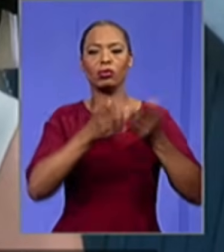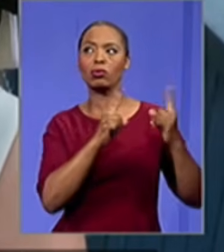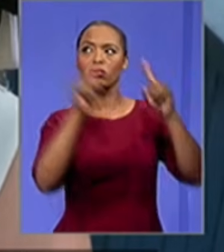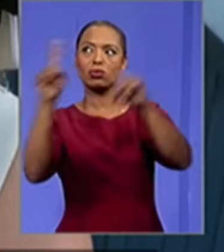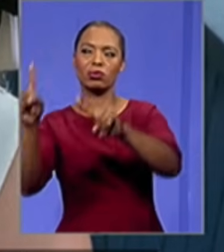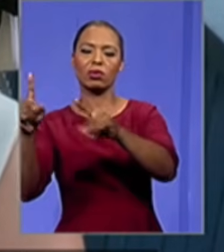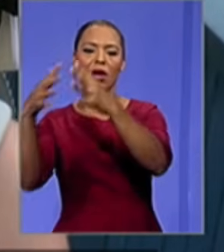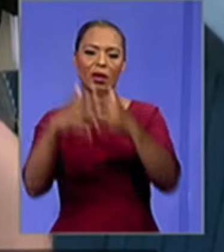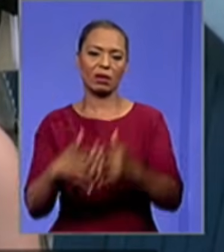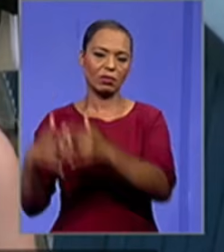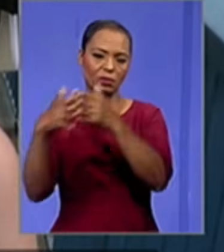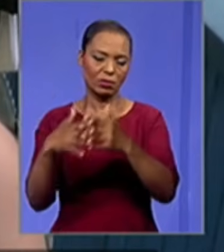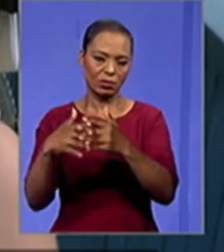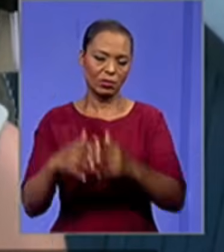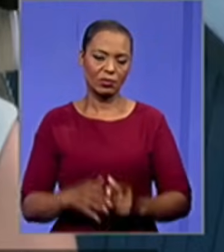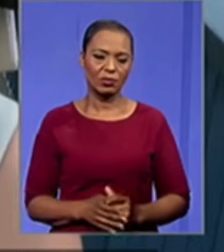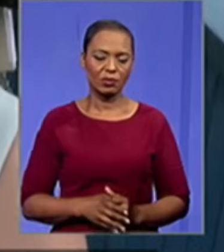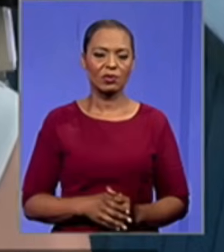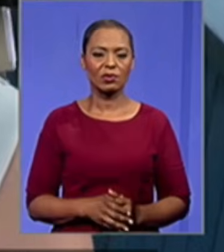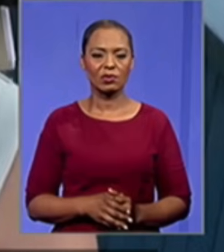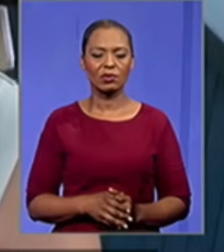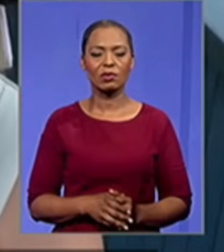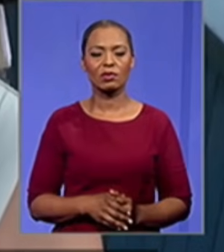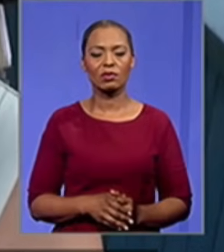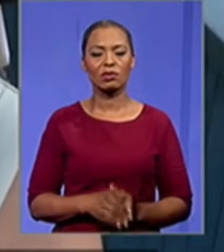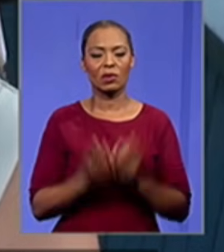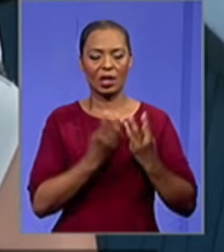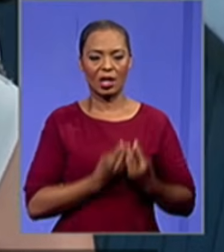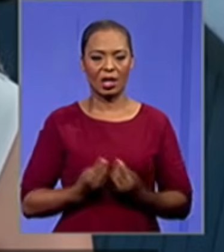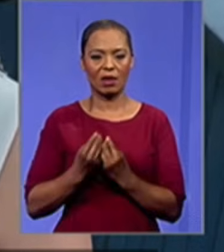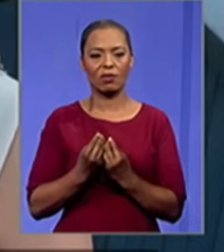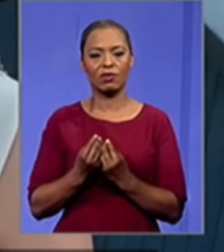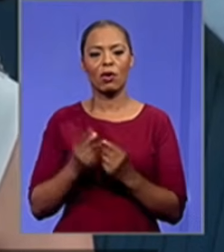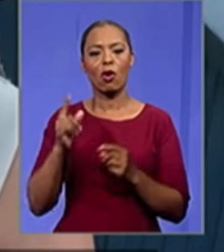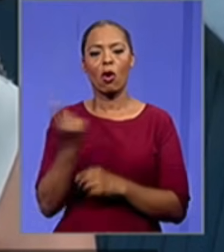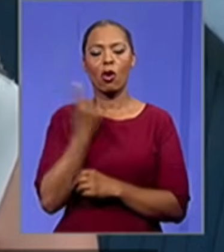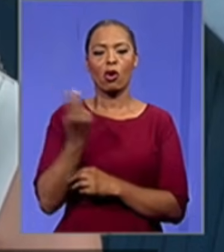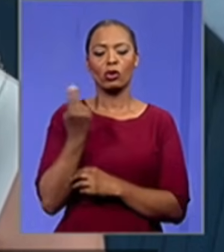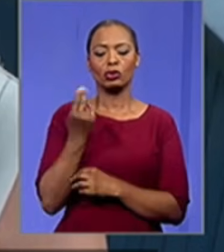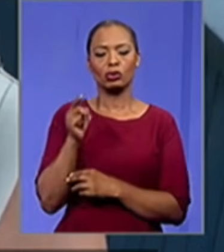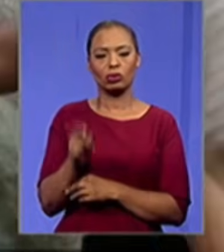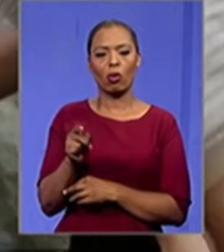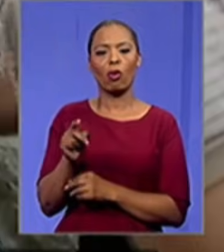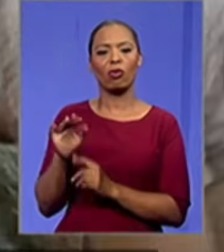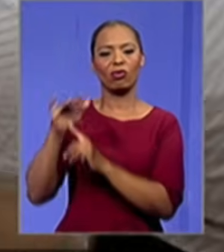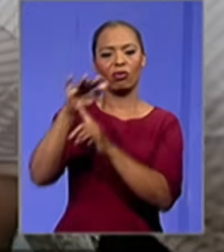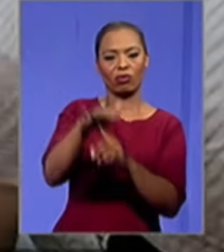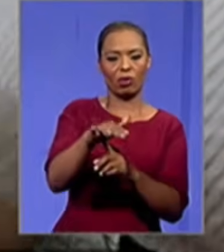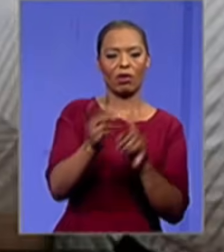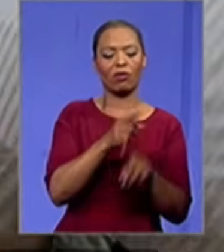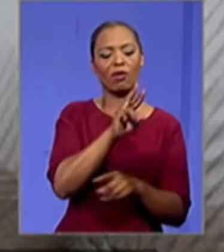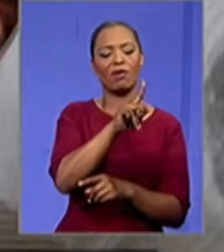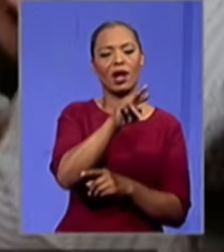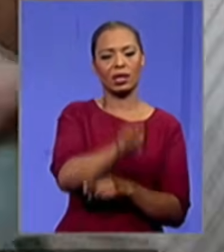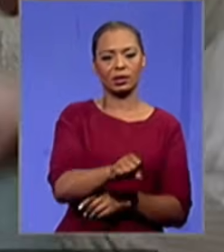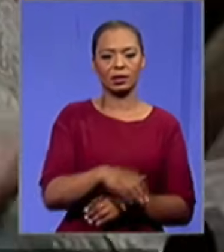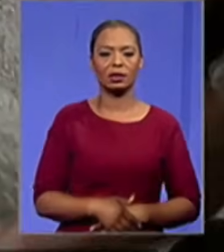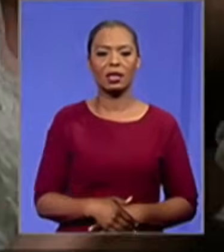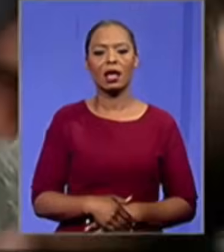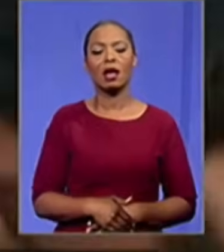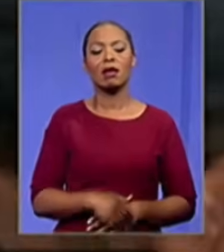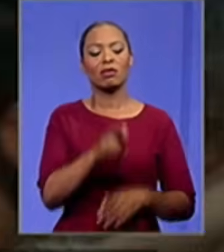taking us to Cyprus, and we have a flight booked from Cyprus to Dallas. Boetapele bja Hamas